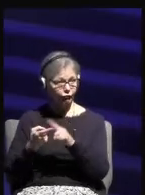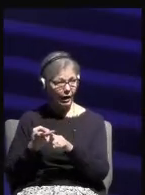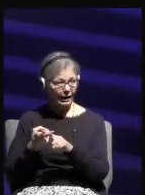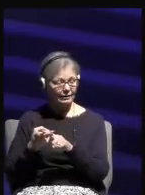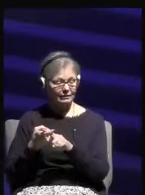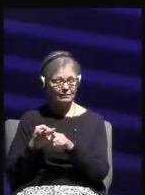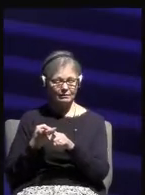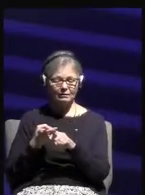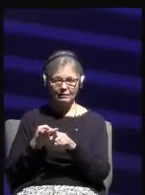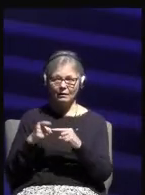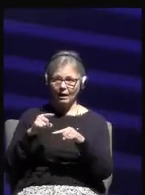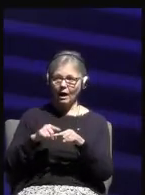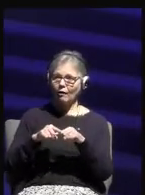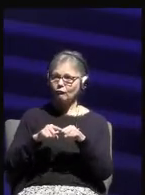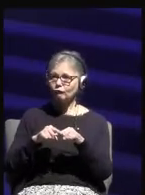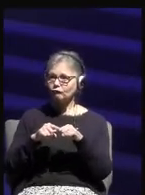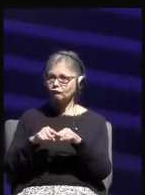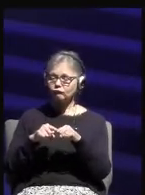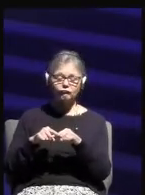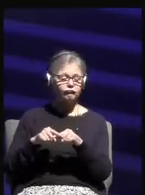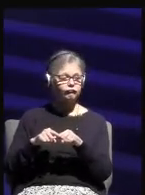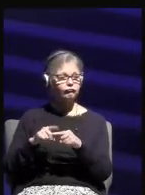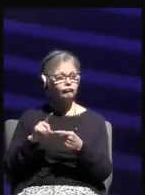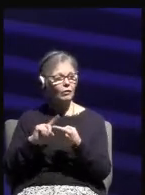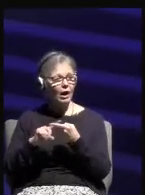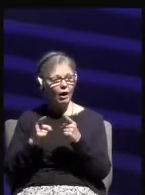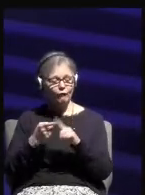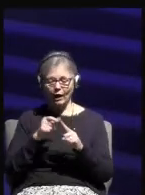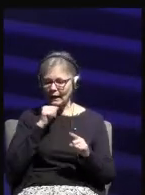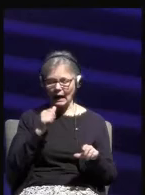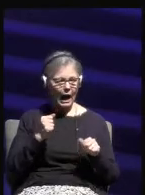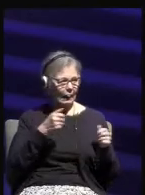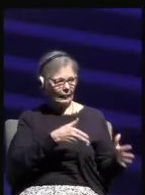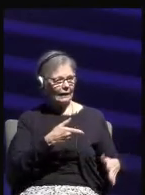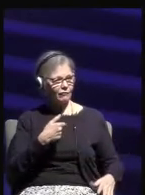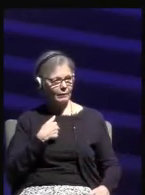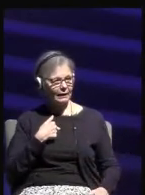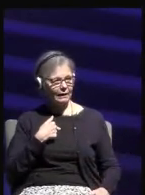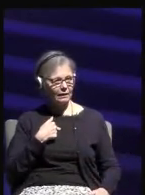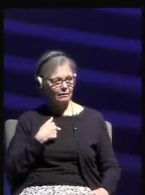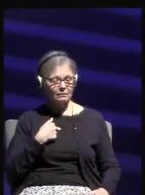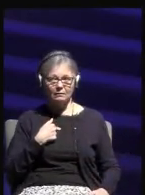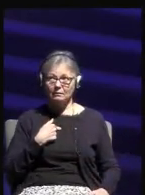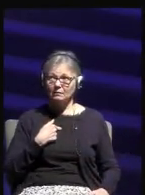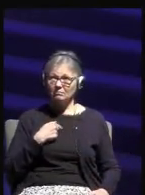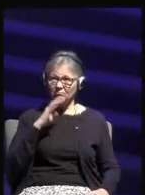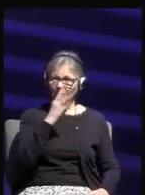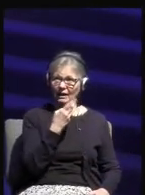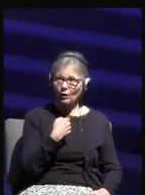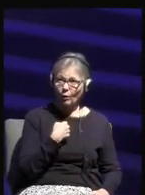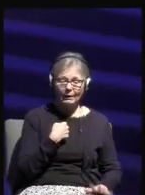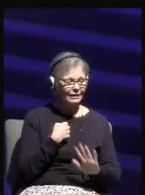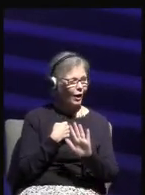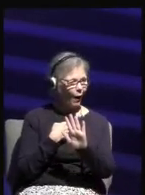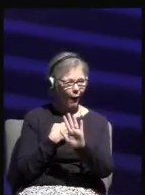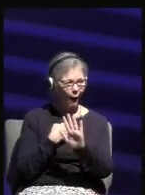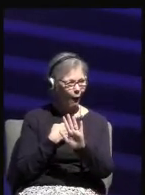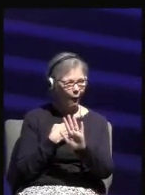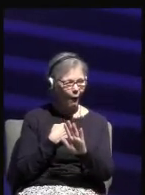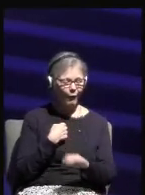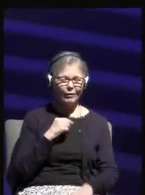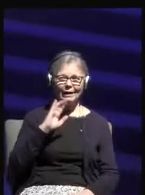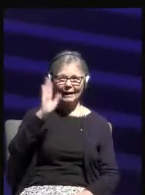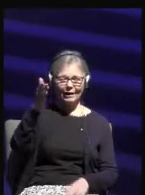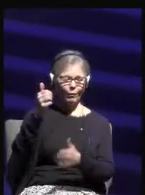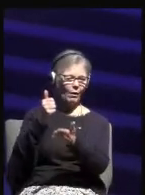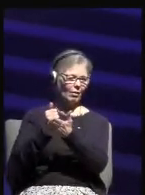need a friend that's never going to leave me. I need a friend that's never going to forsake me. I need a friend that can actually bear the weight of my